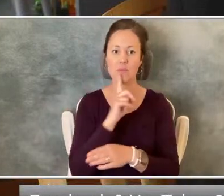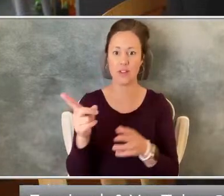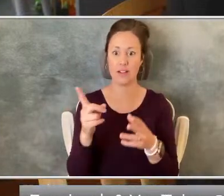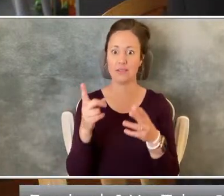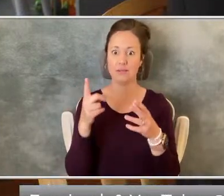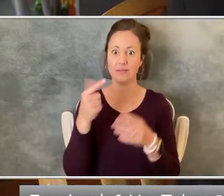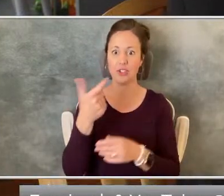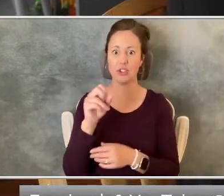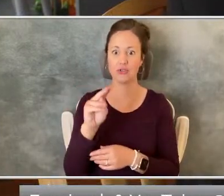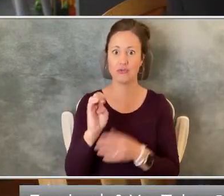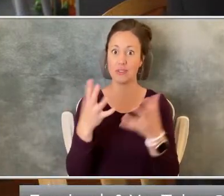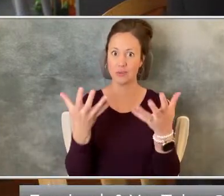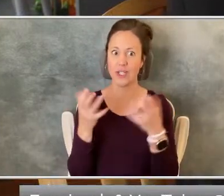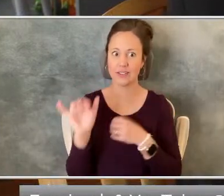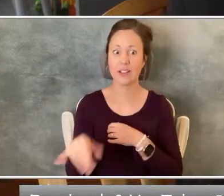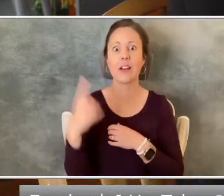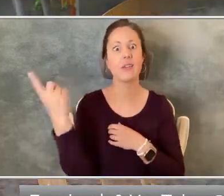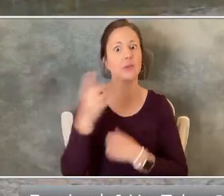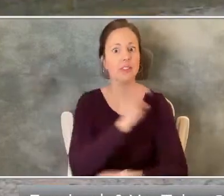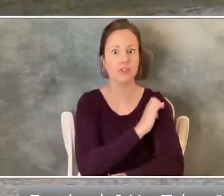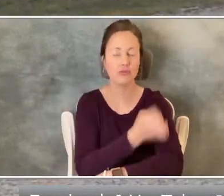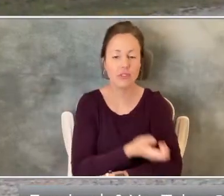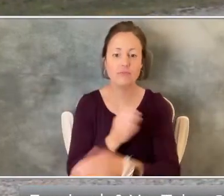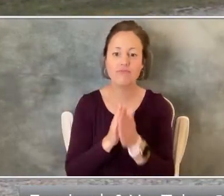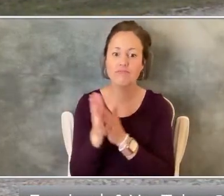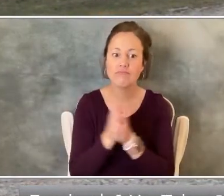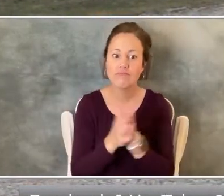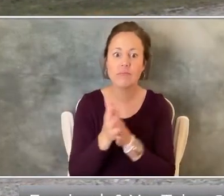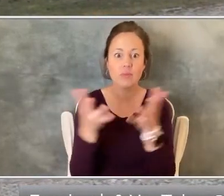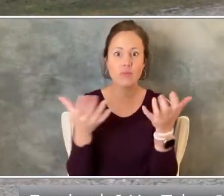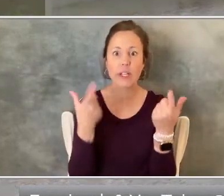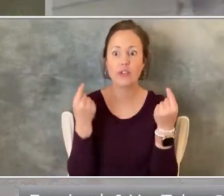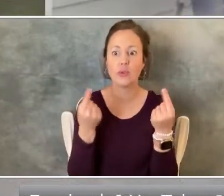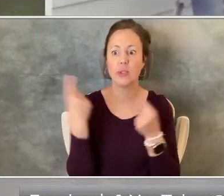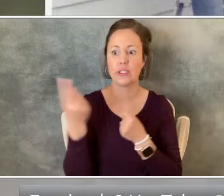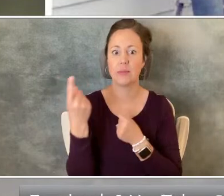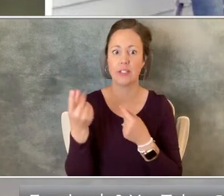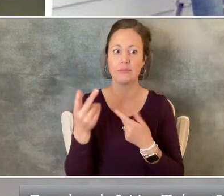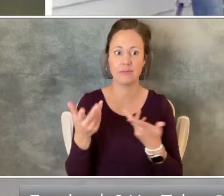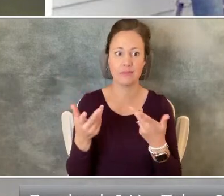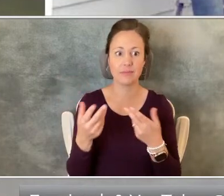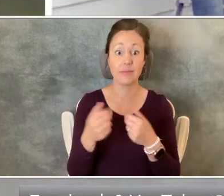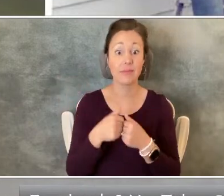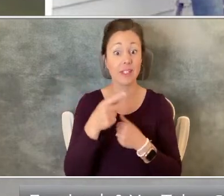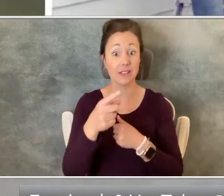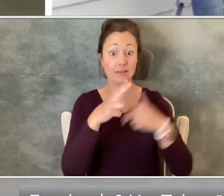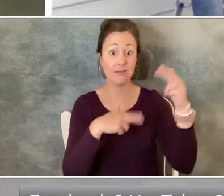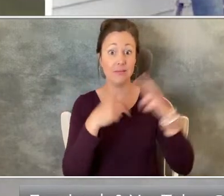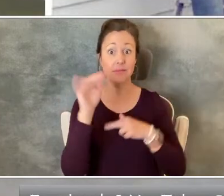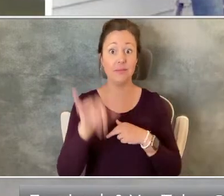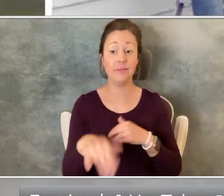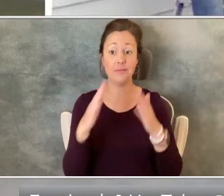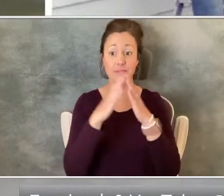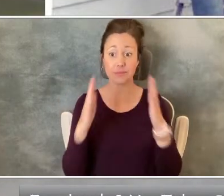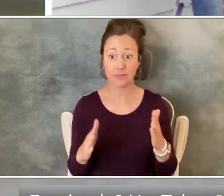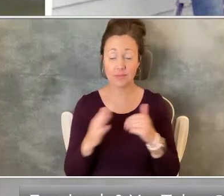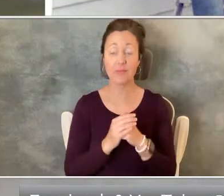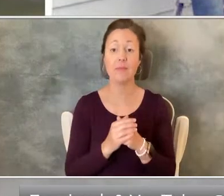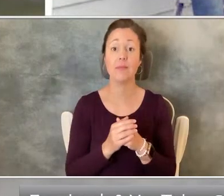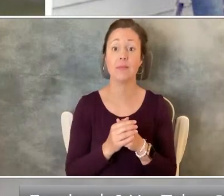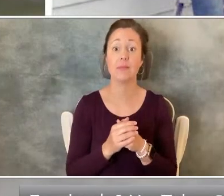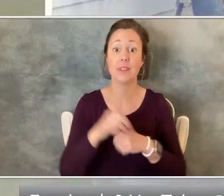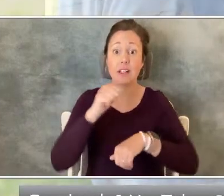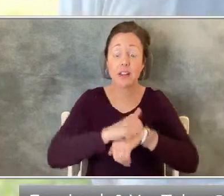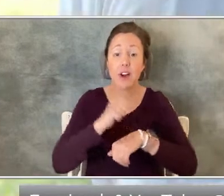always been energetic and wanted to do something, because look at this house. He built it. So concrete work, everything, plumbing, wiring.